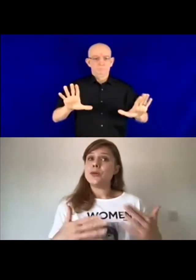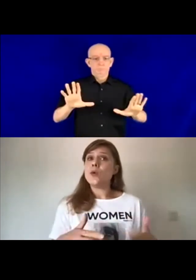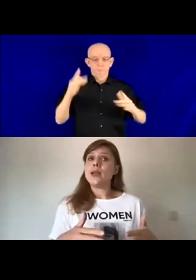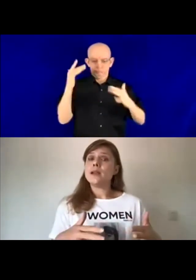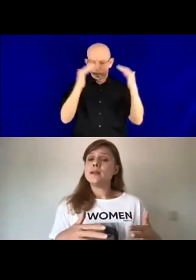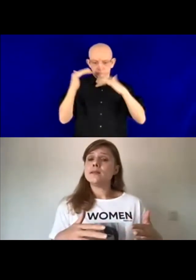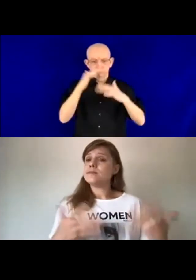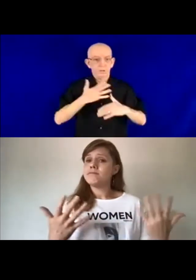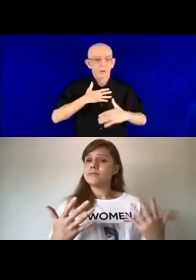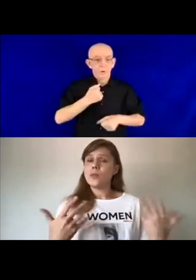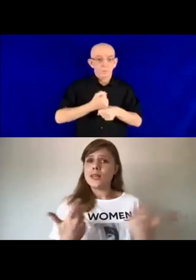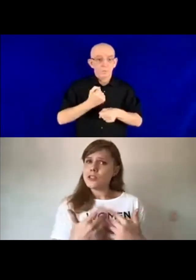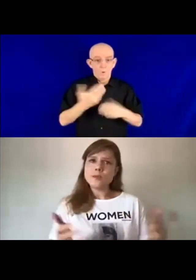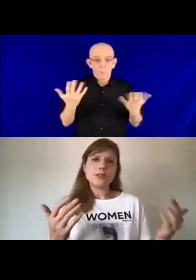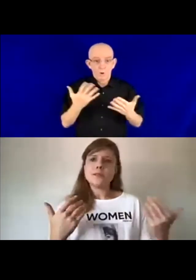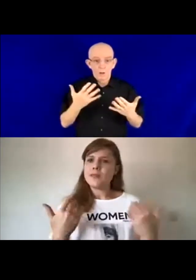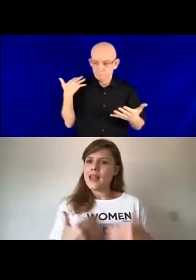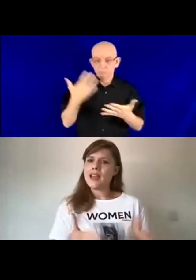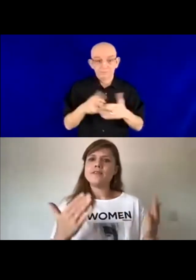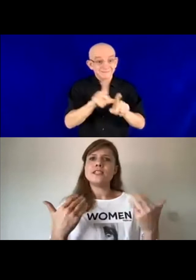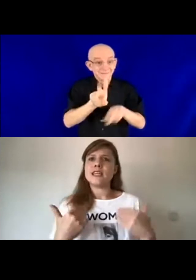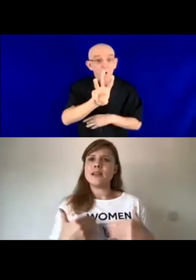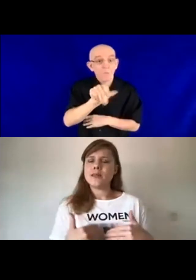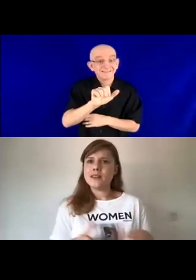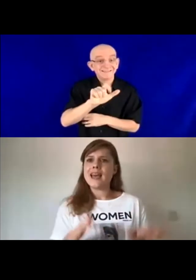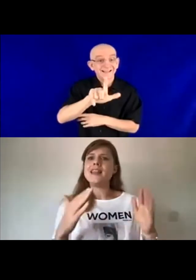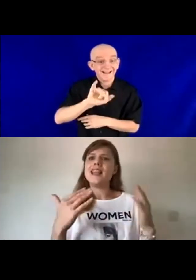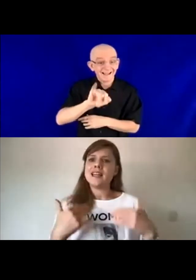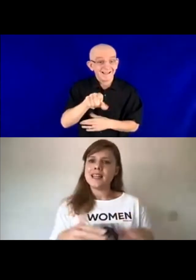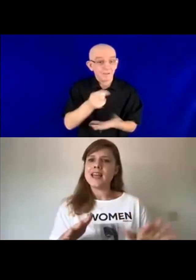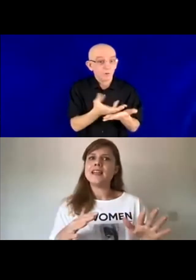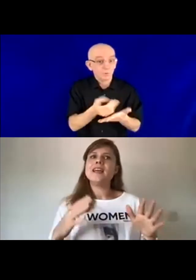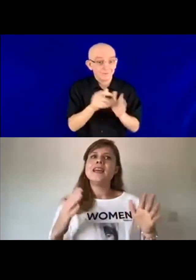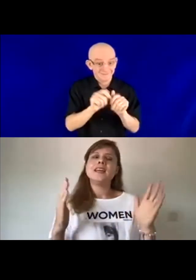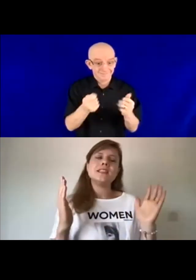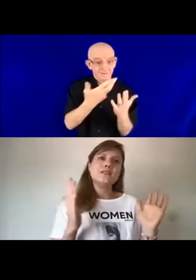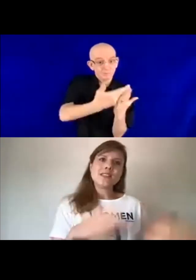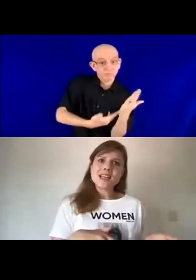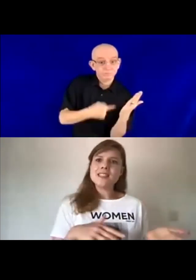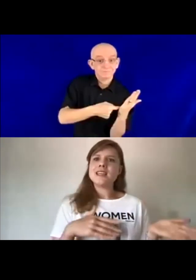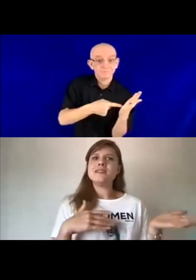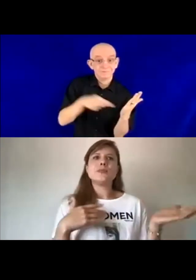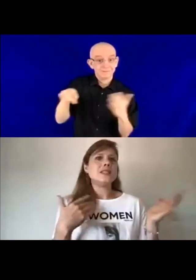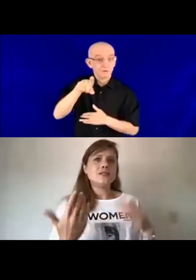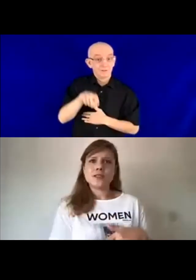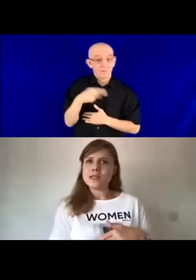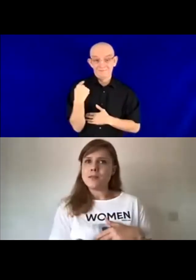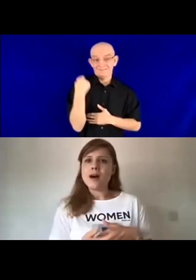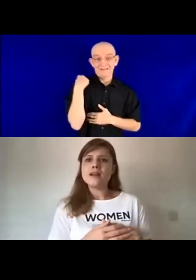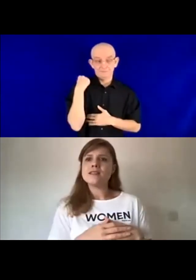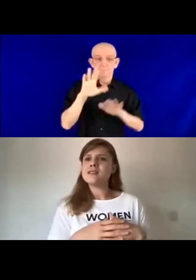keep going. We interpret every day, again and again, in different settings, with